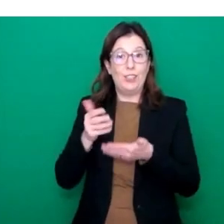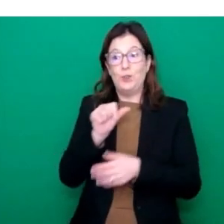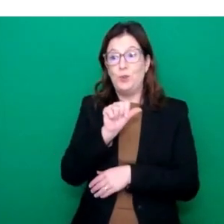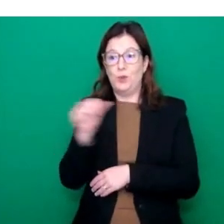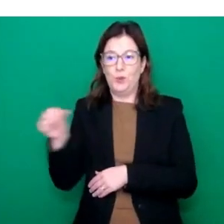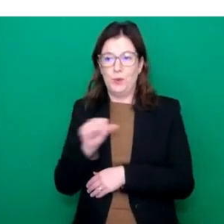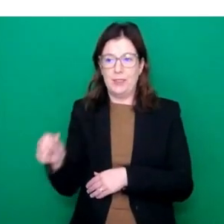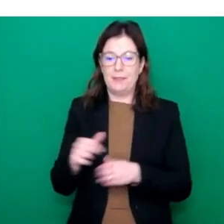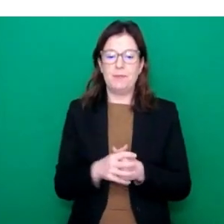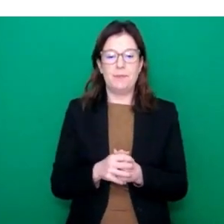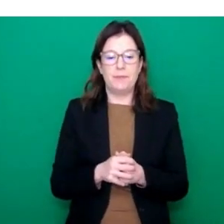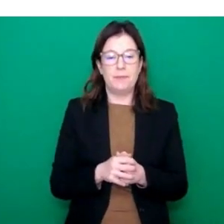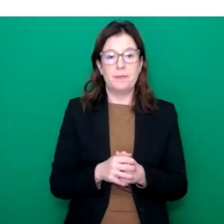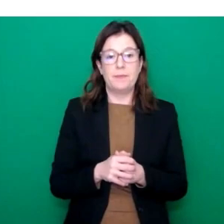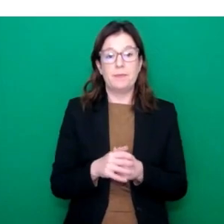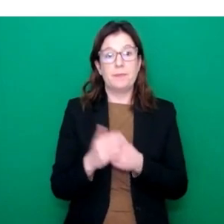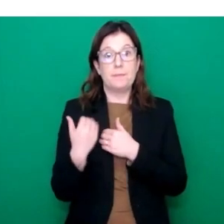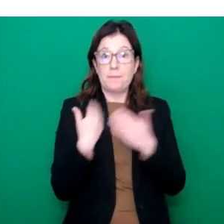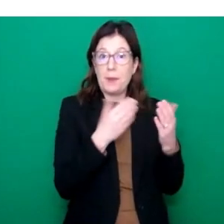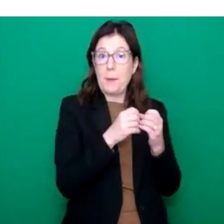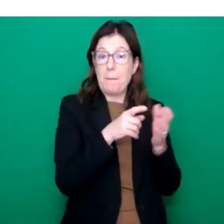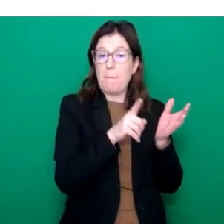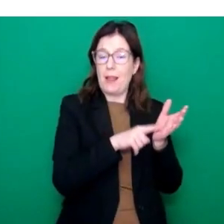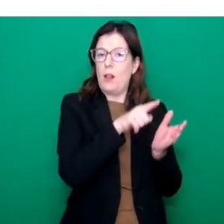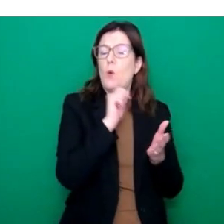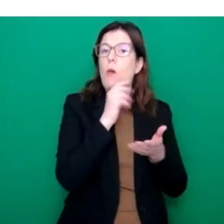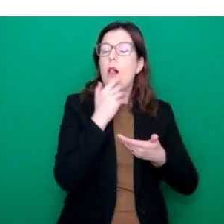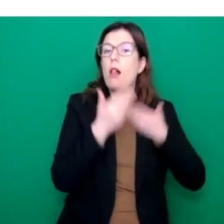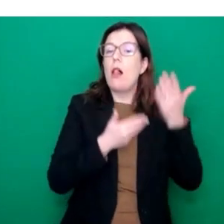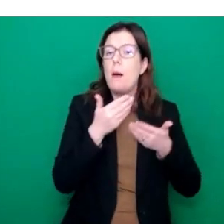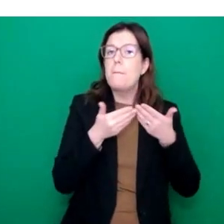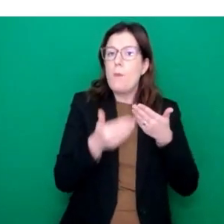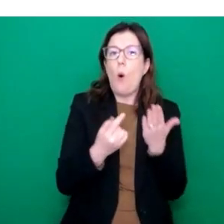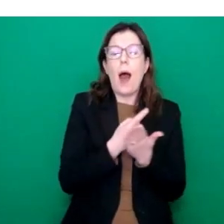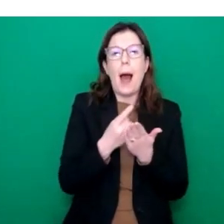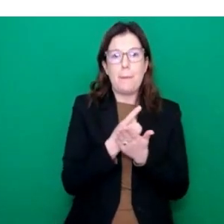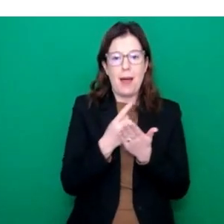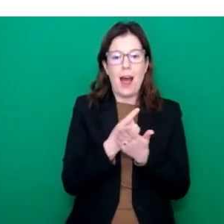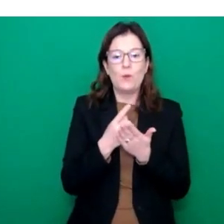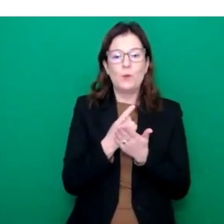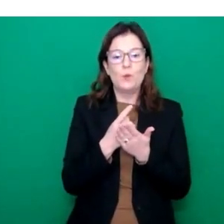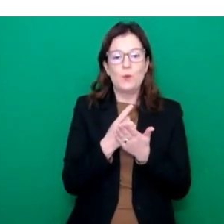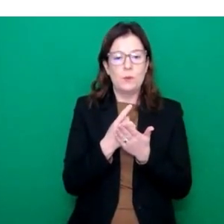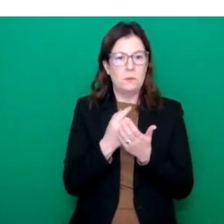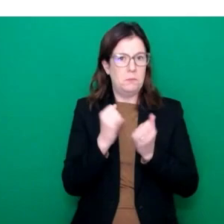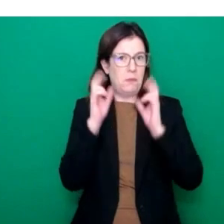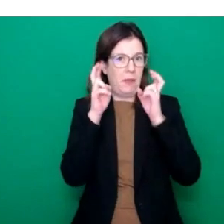bit later, but I'm going to hand over to Bill, who's going to talk to us a little bit more about what we're talking about